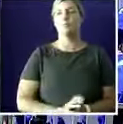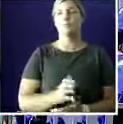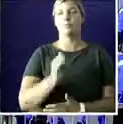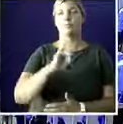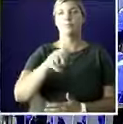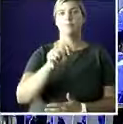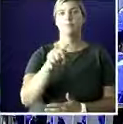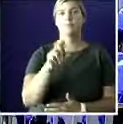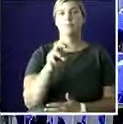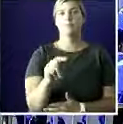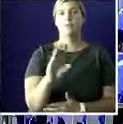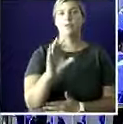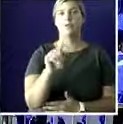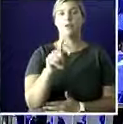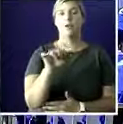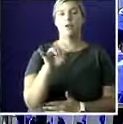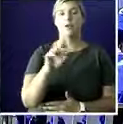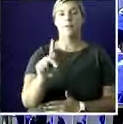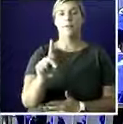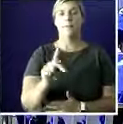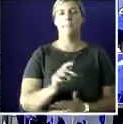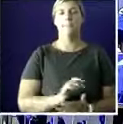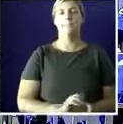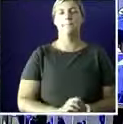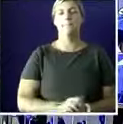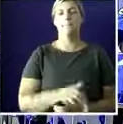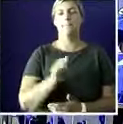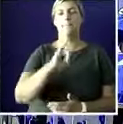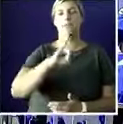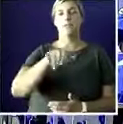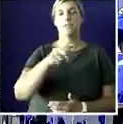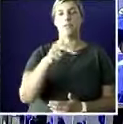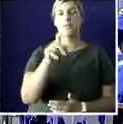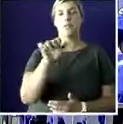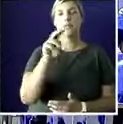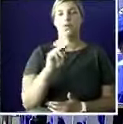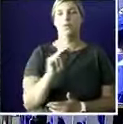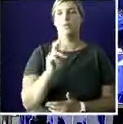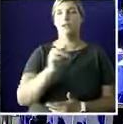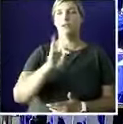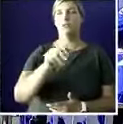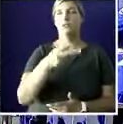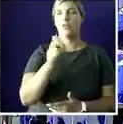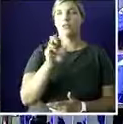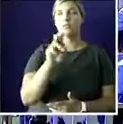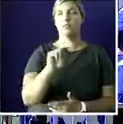Jason Clark Epps. Jalen Trevon Johnson.